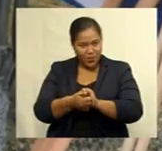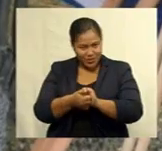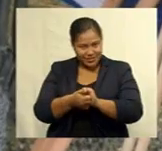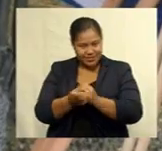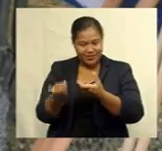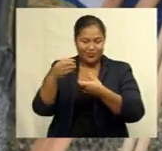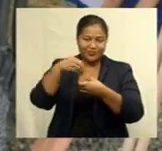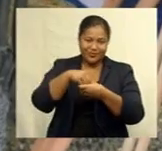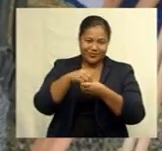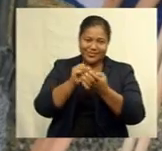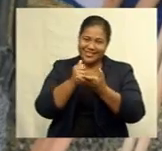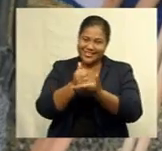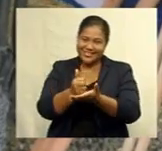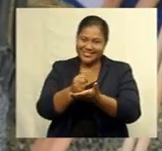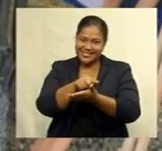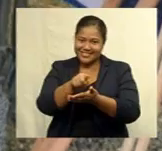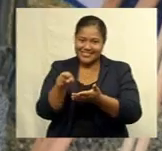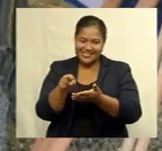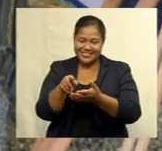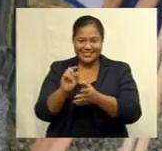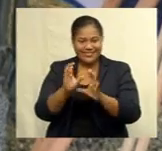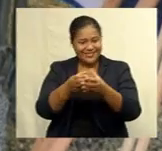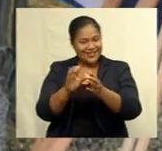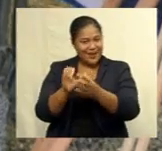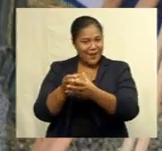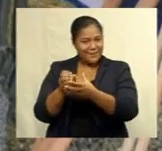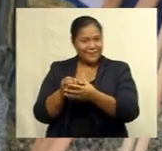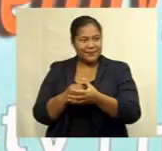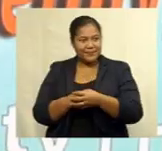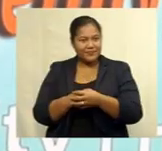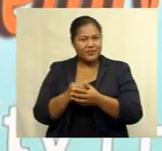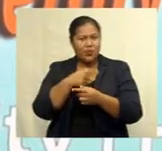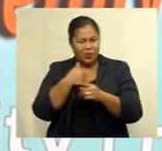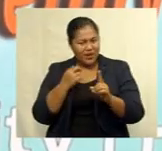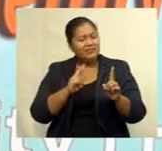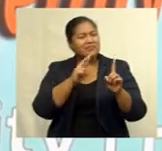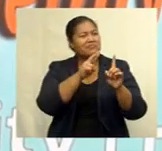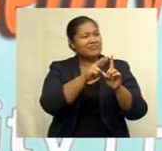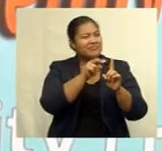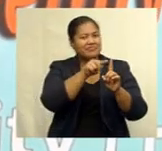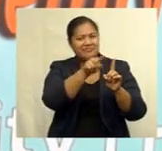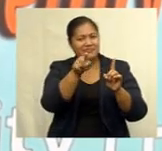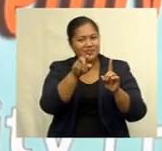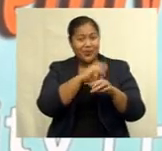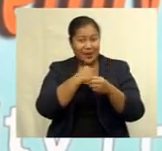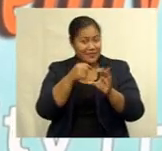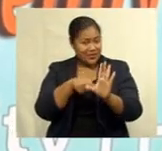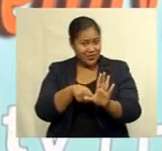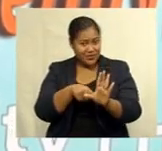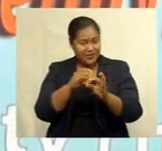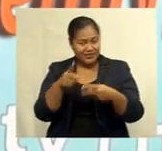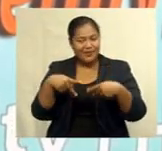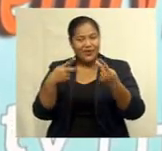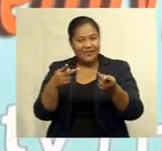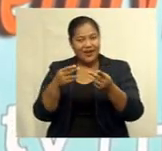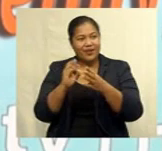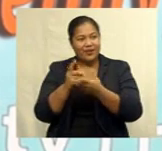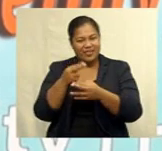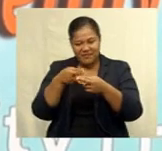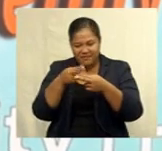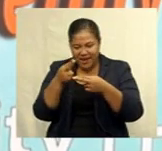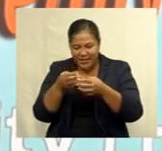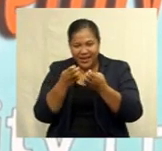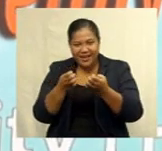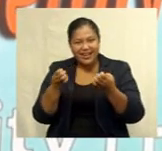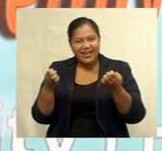in and assisted these clubs. We have reached out to our youth clubs by providing them with farming